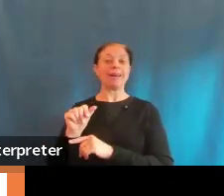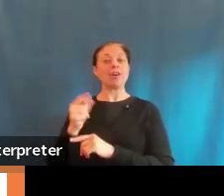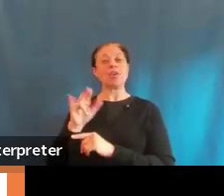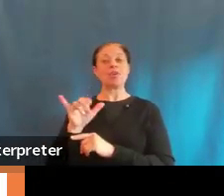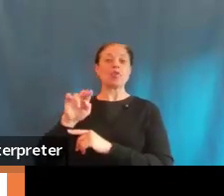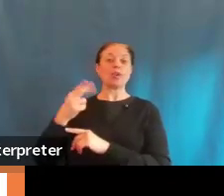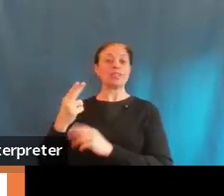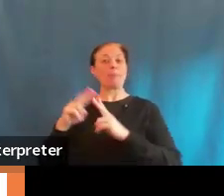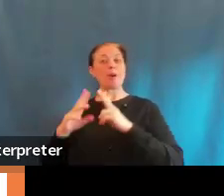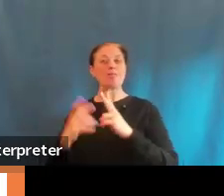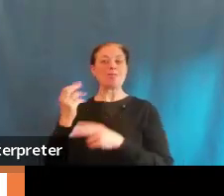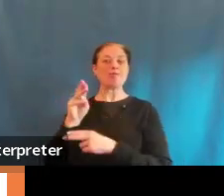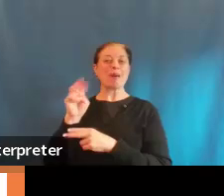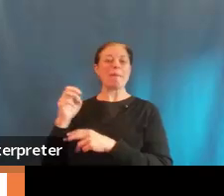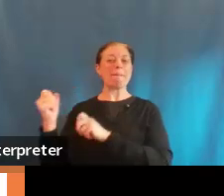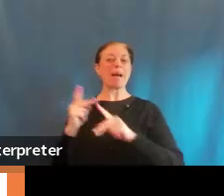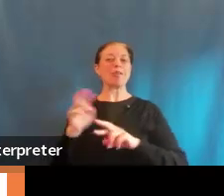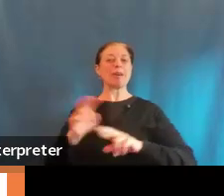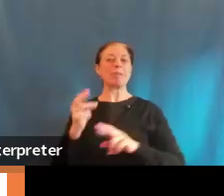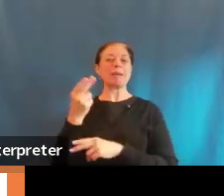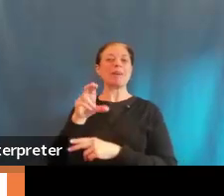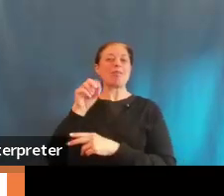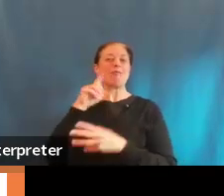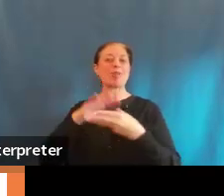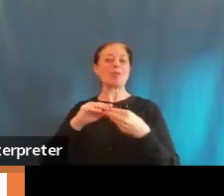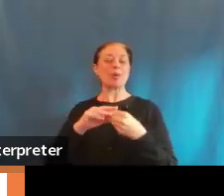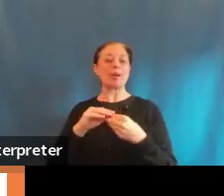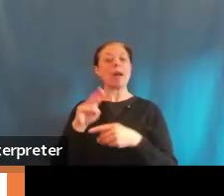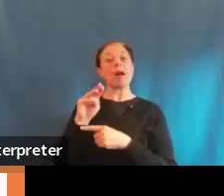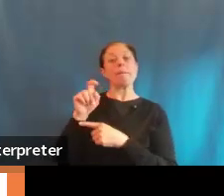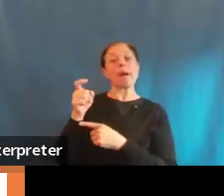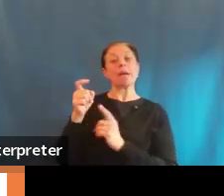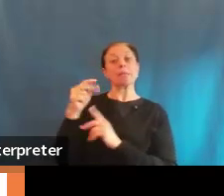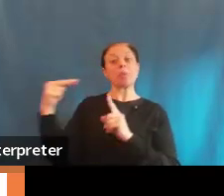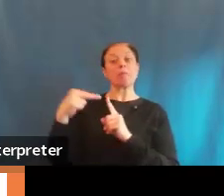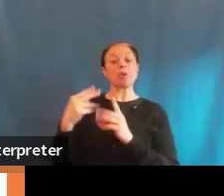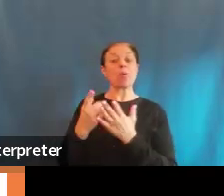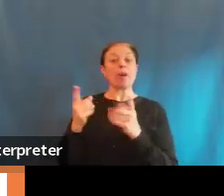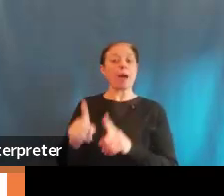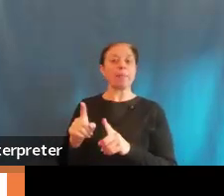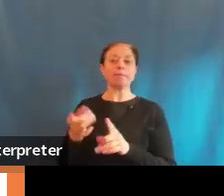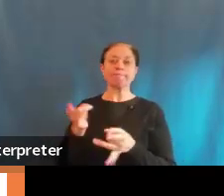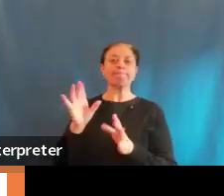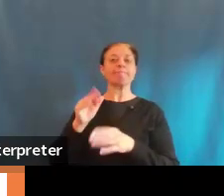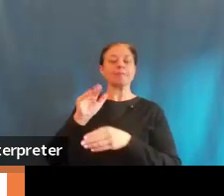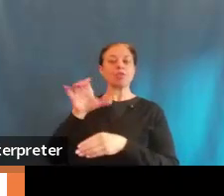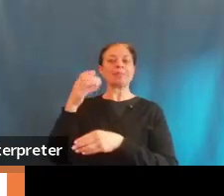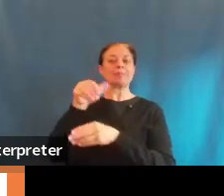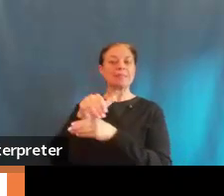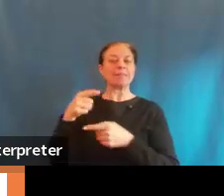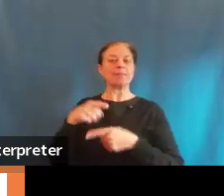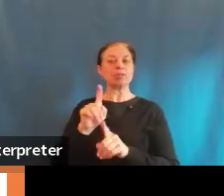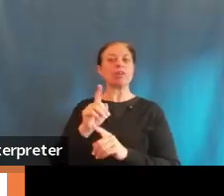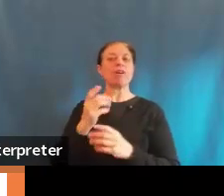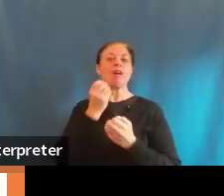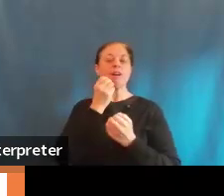crime, is back and ready to be the hero of the story. Get Max's point of view on what happened that fateful Christmas Eve in this heartwarming